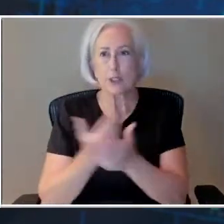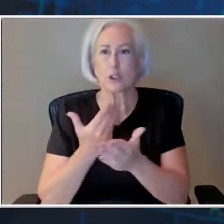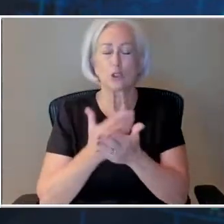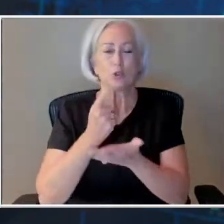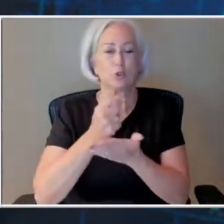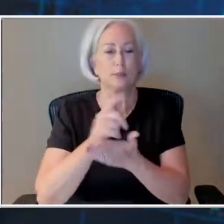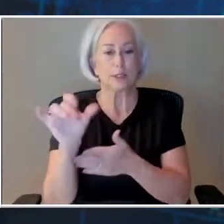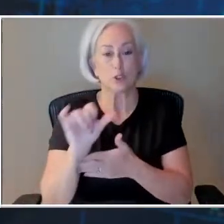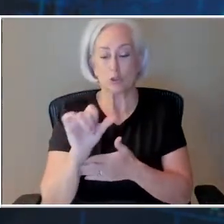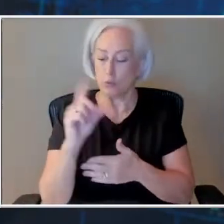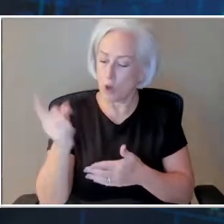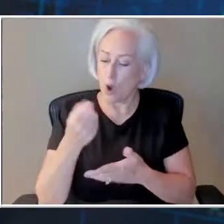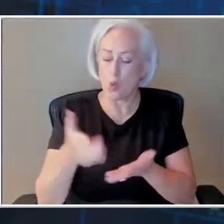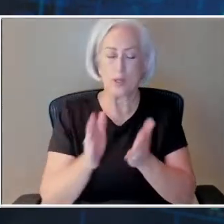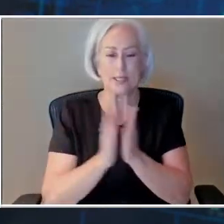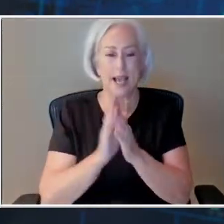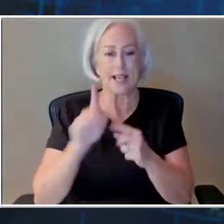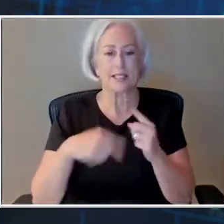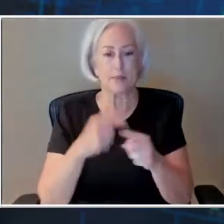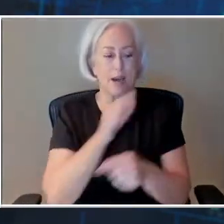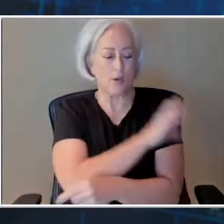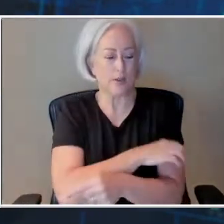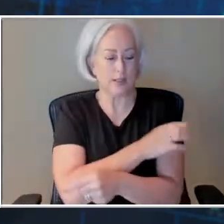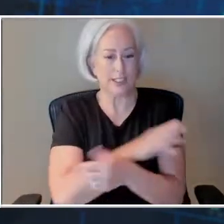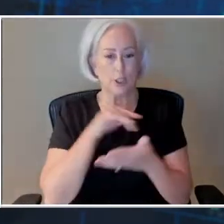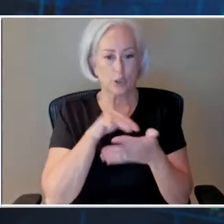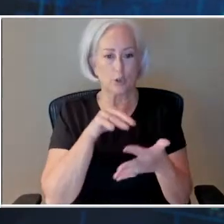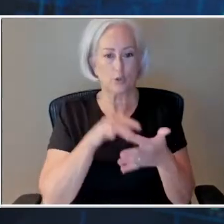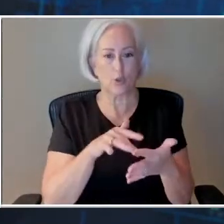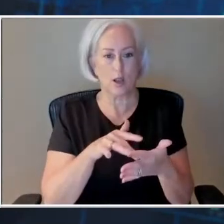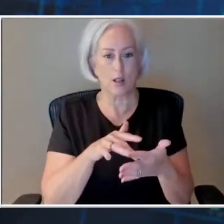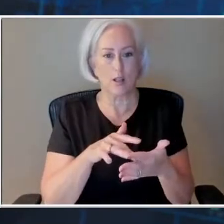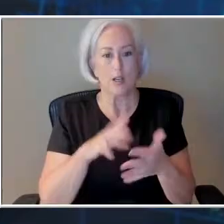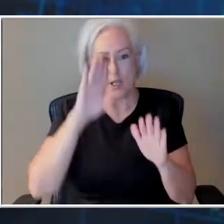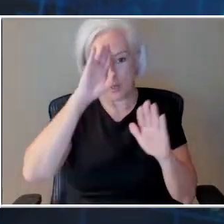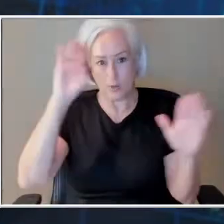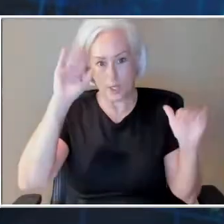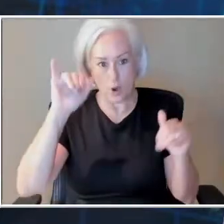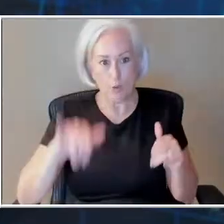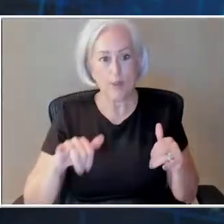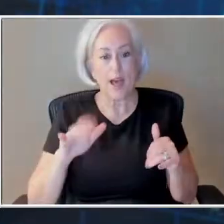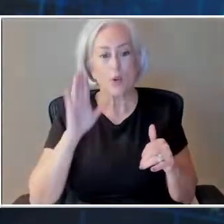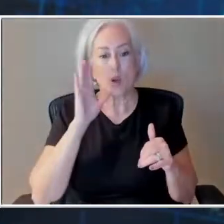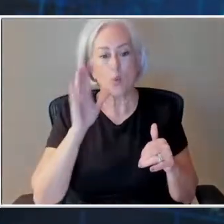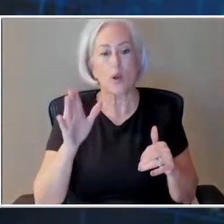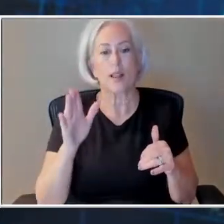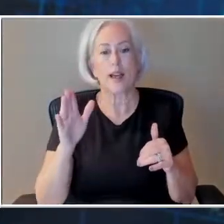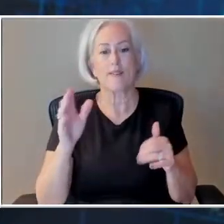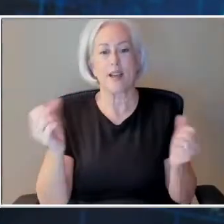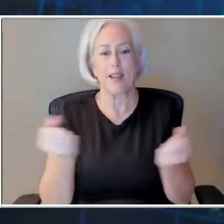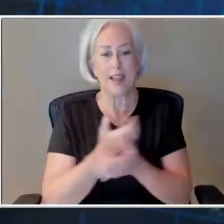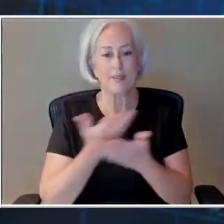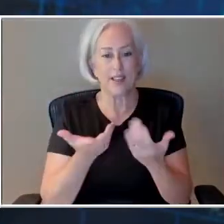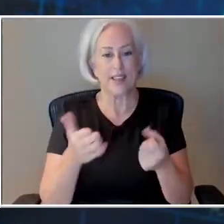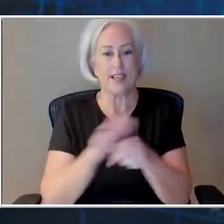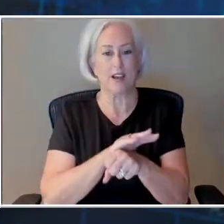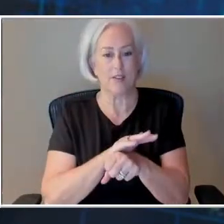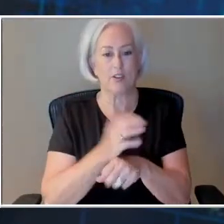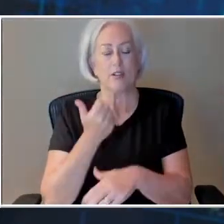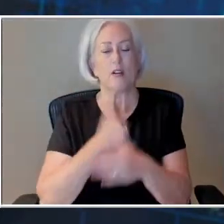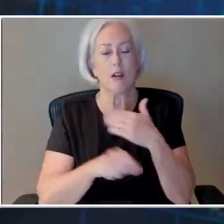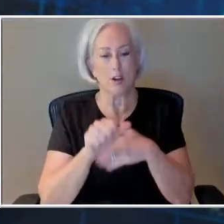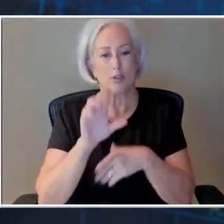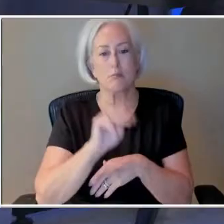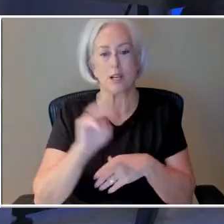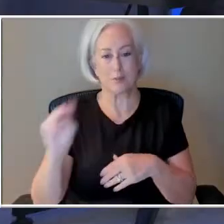our team about the clinical trials. We're hoping that, we will make sure we have everything covered in terms of the myeloma treatment.